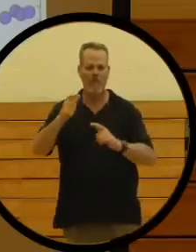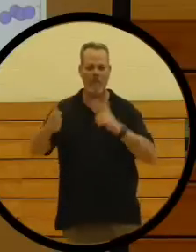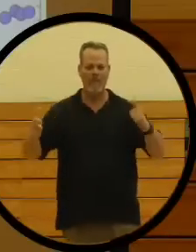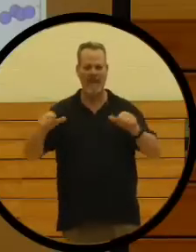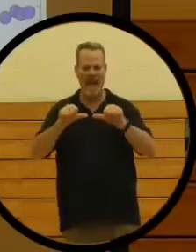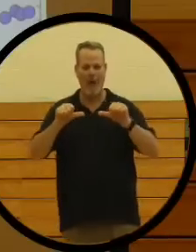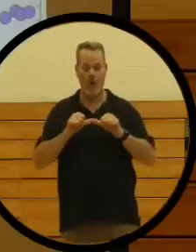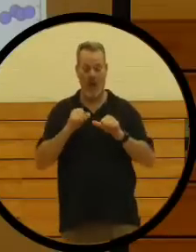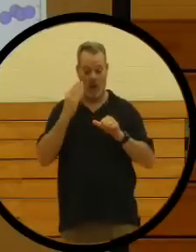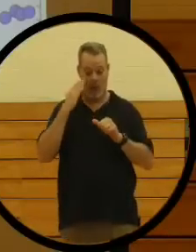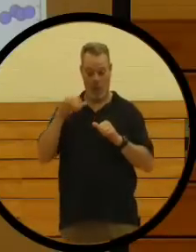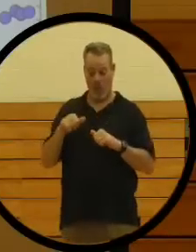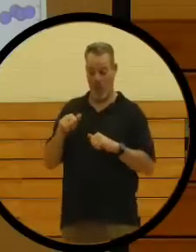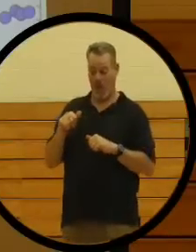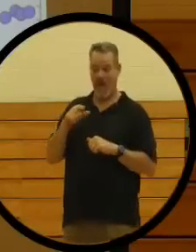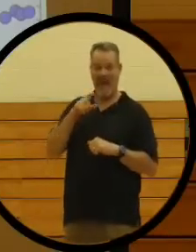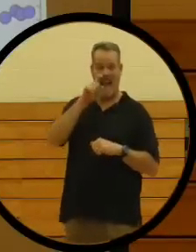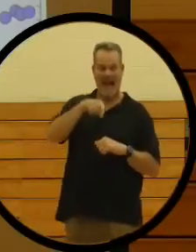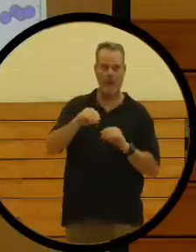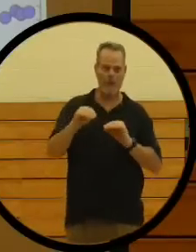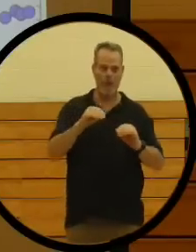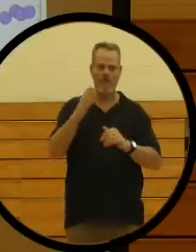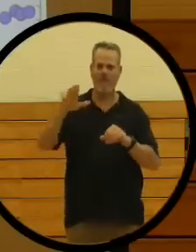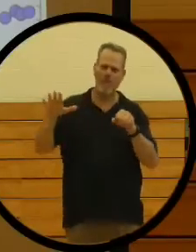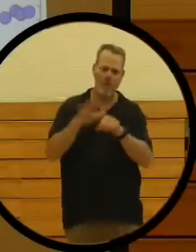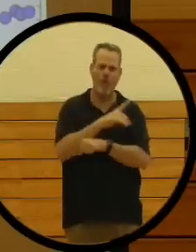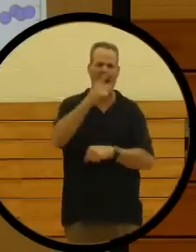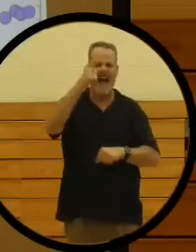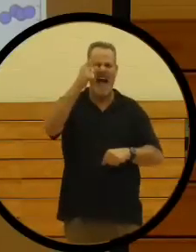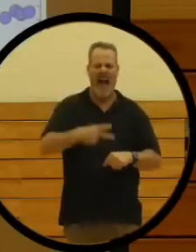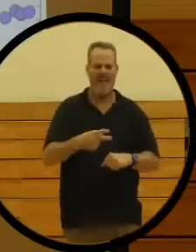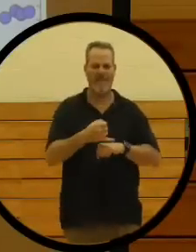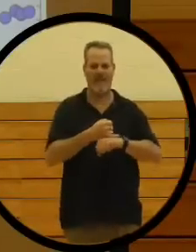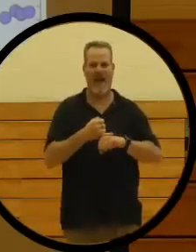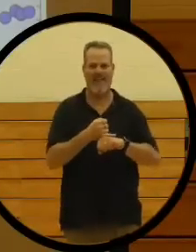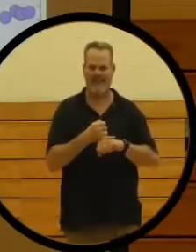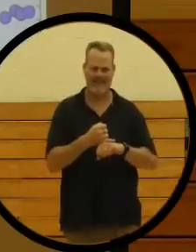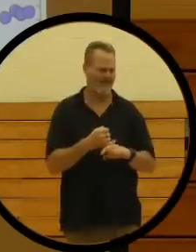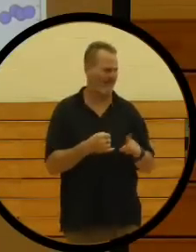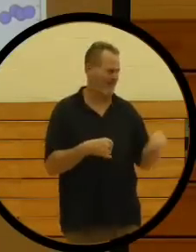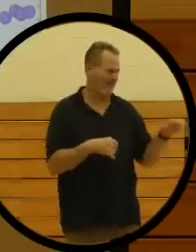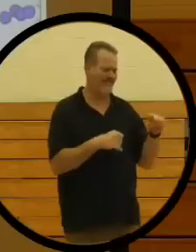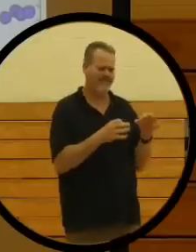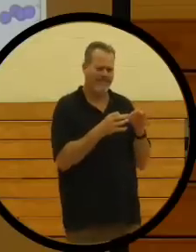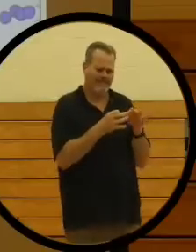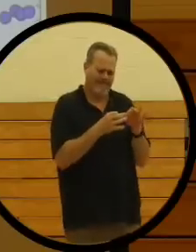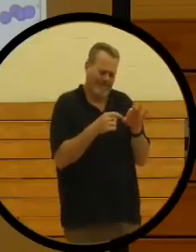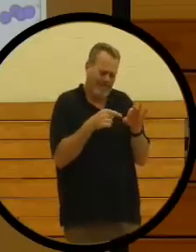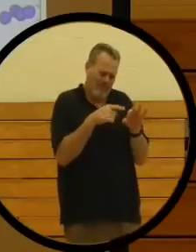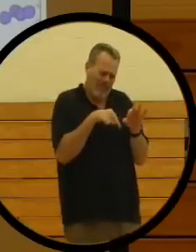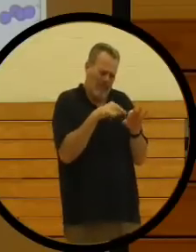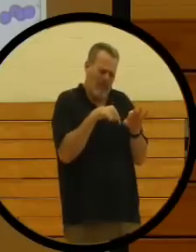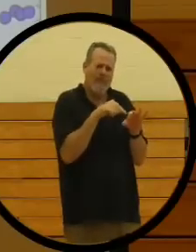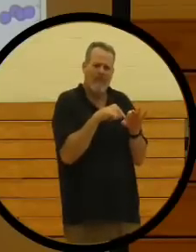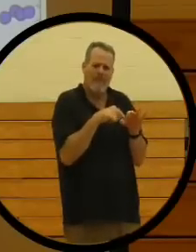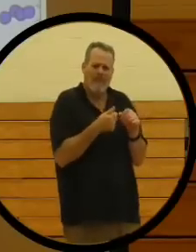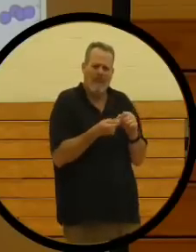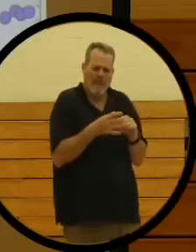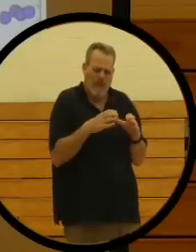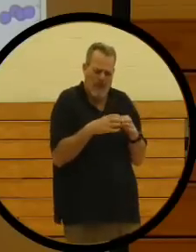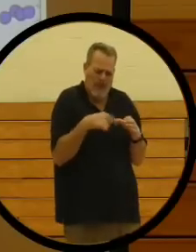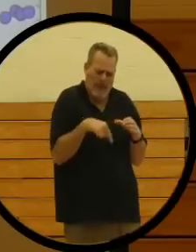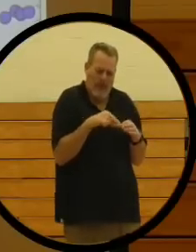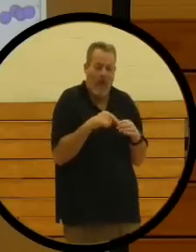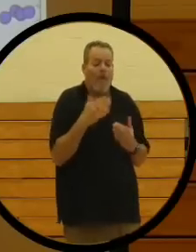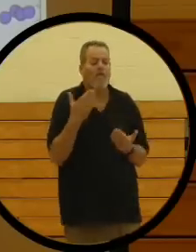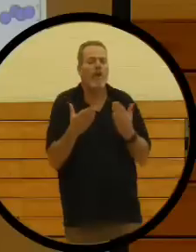8 earthquake, we had to move the whole south half of the island to do that. These are concentrated in a place. It's possible they